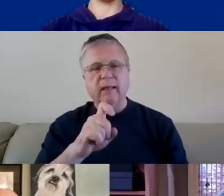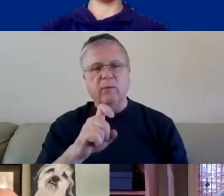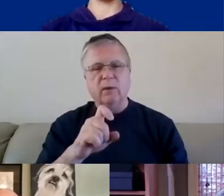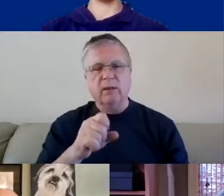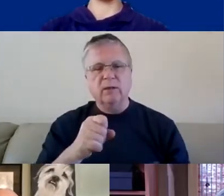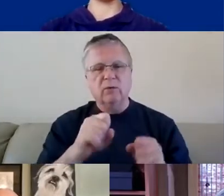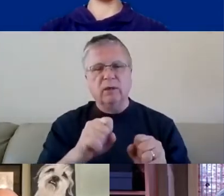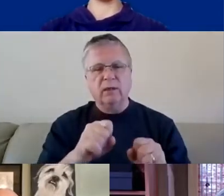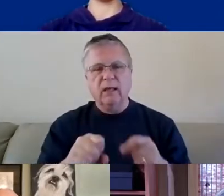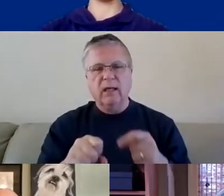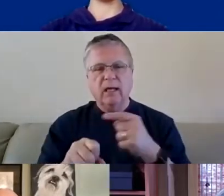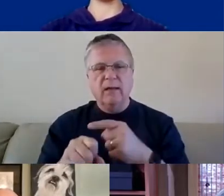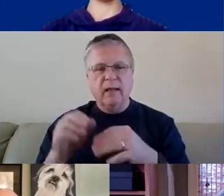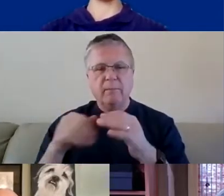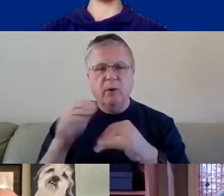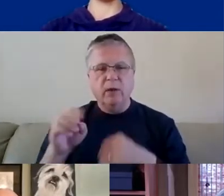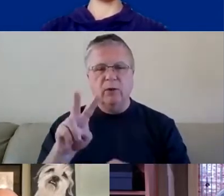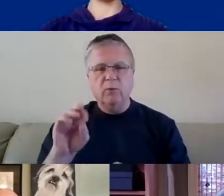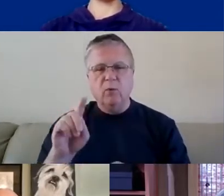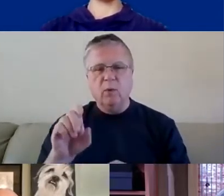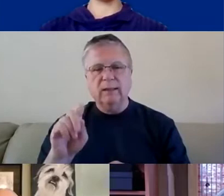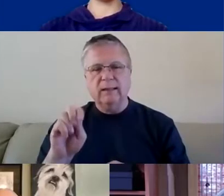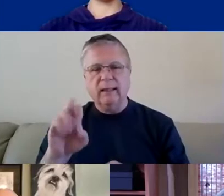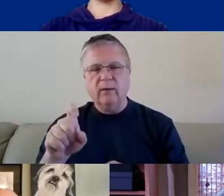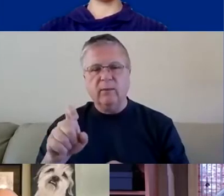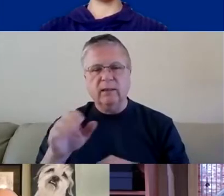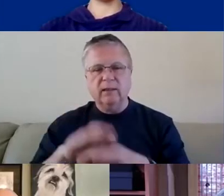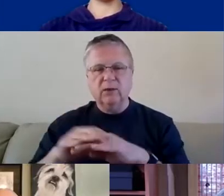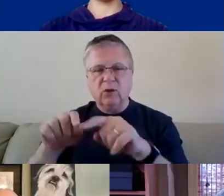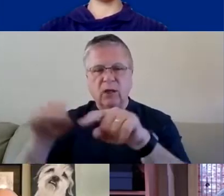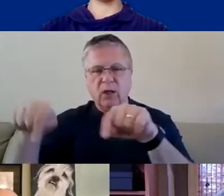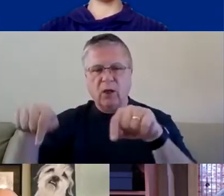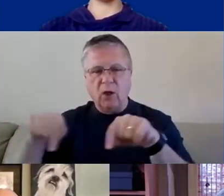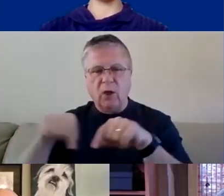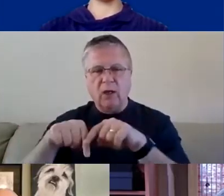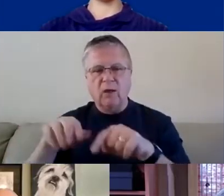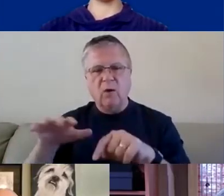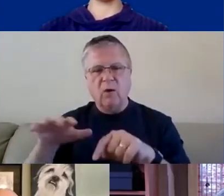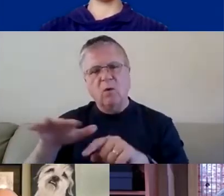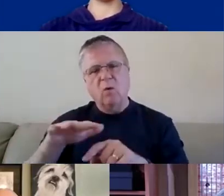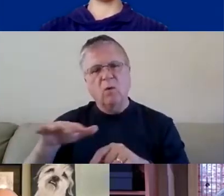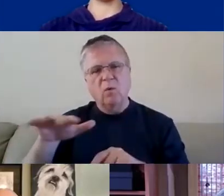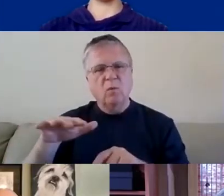Stanwick Street building sits on a lot that's approximately a